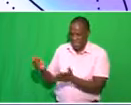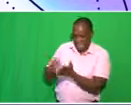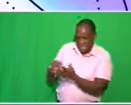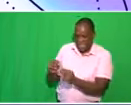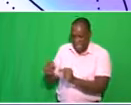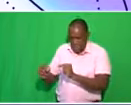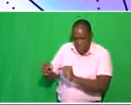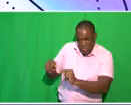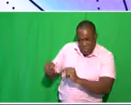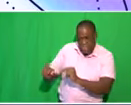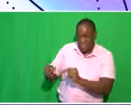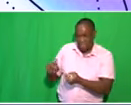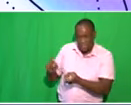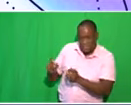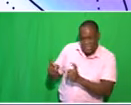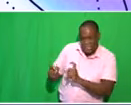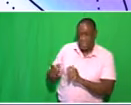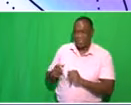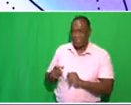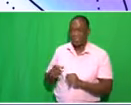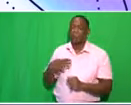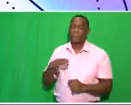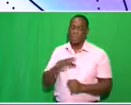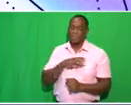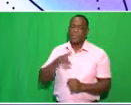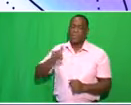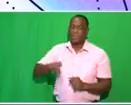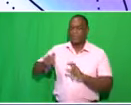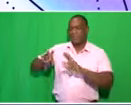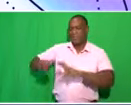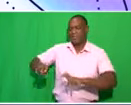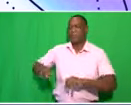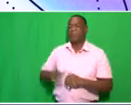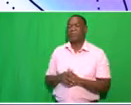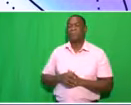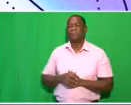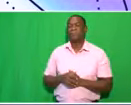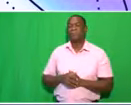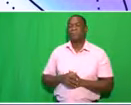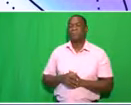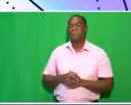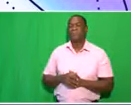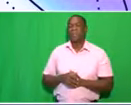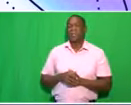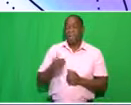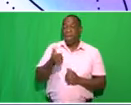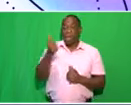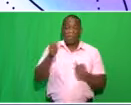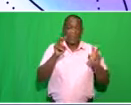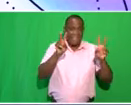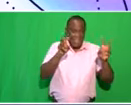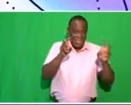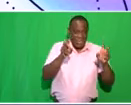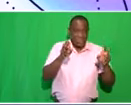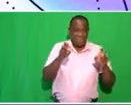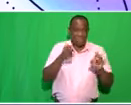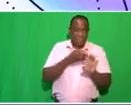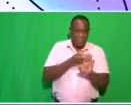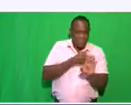The committee would need to look at that. And how would all of those issues that I would have shared with you earlier impact upon